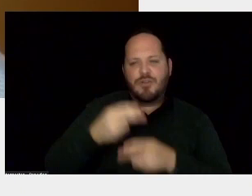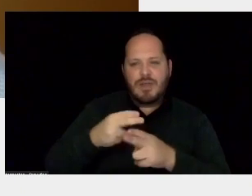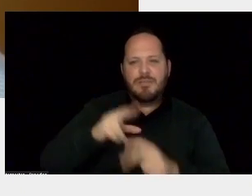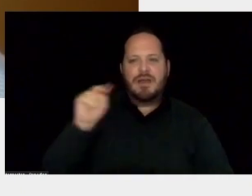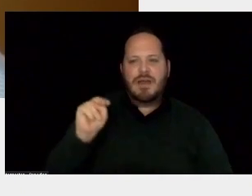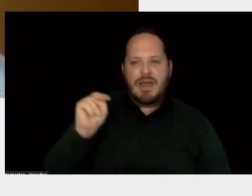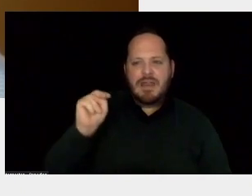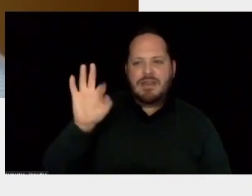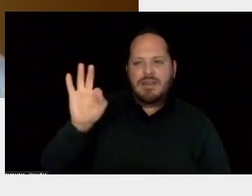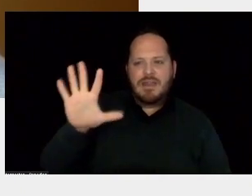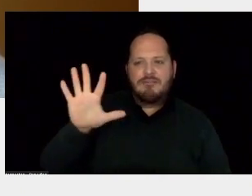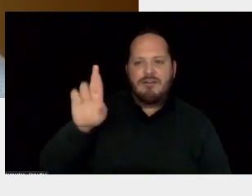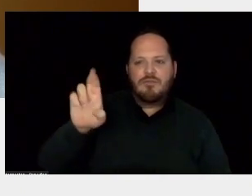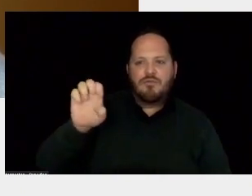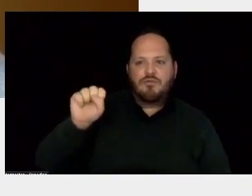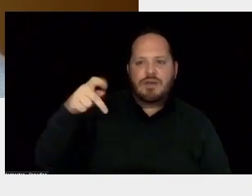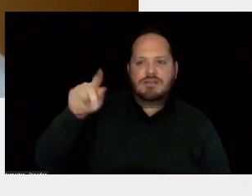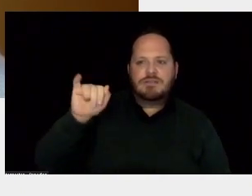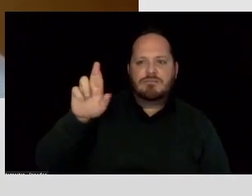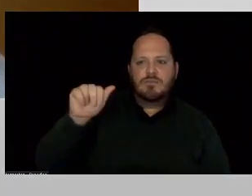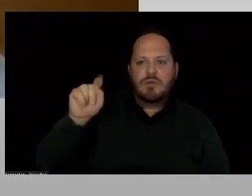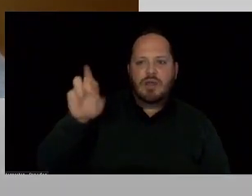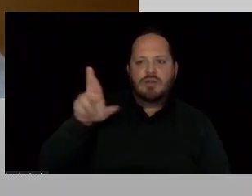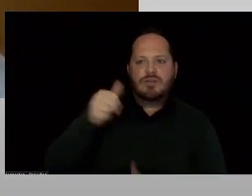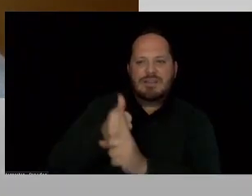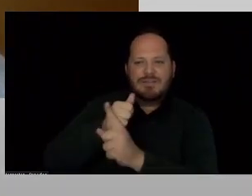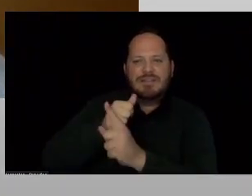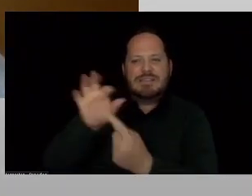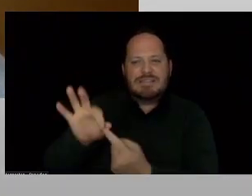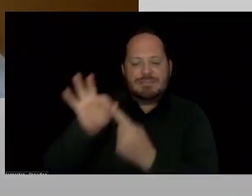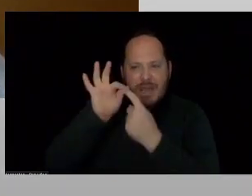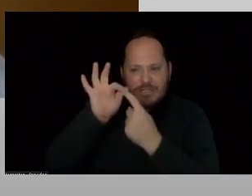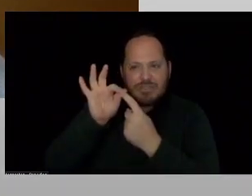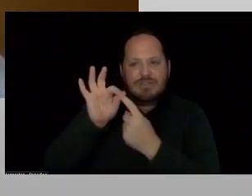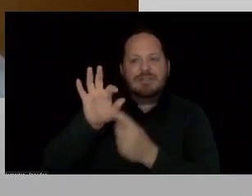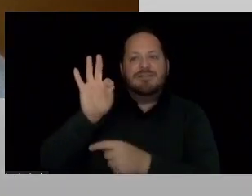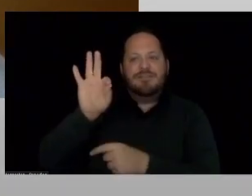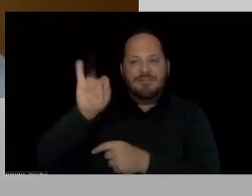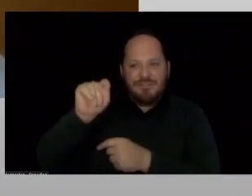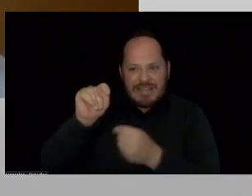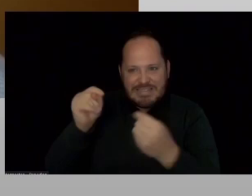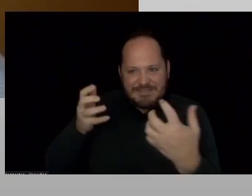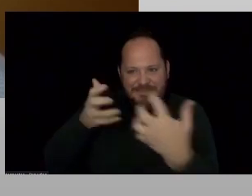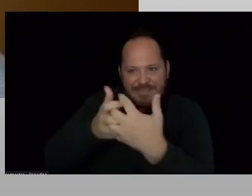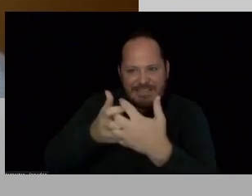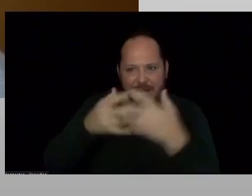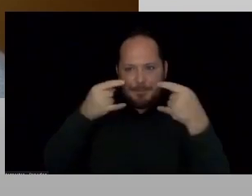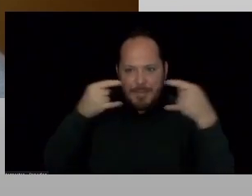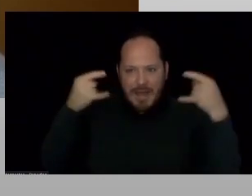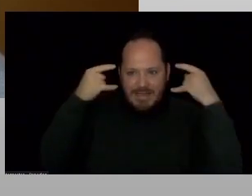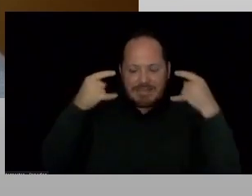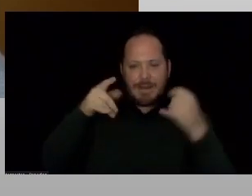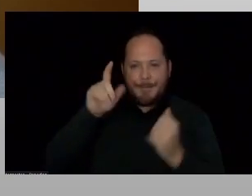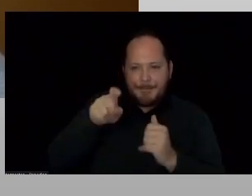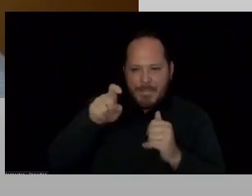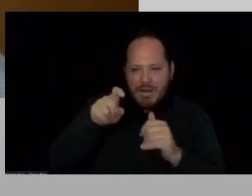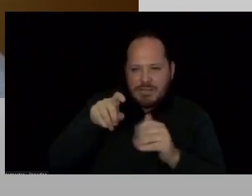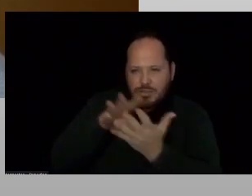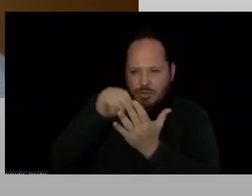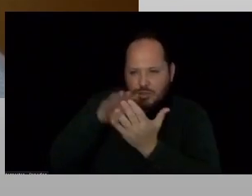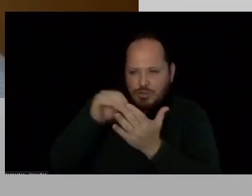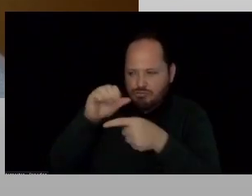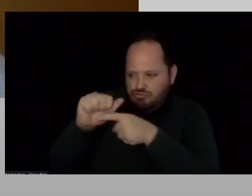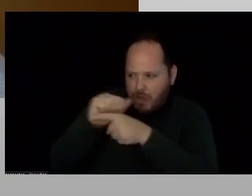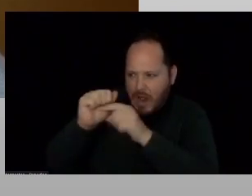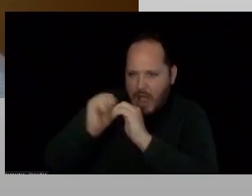a special fitted mask. People have to be trained in it, and it has to be fitted by a professional. And that's something there's a shortage